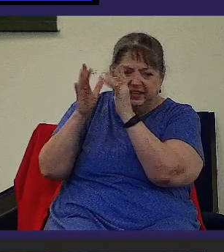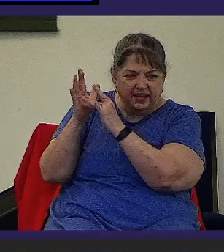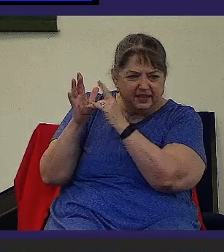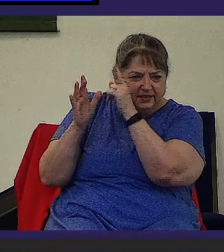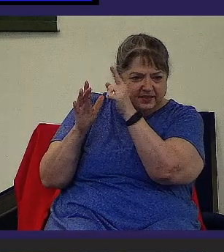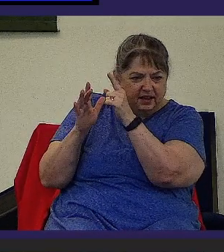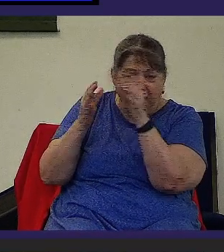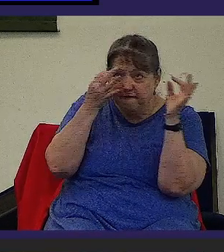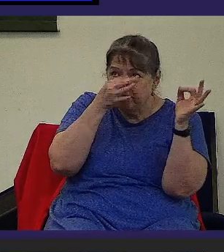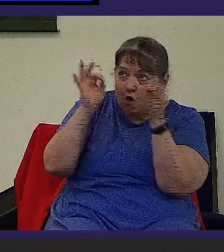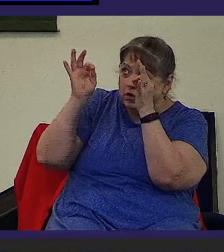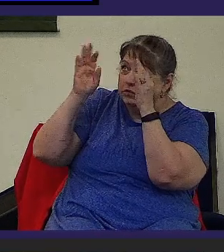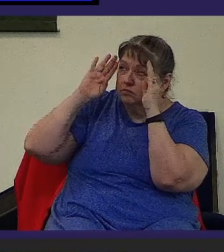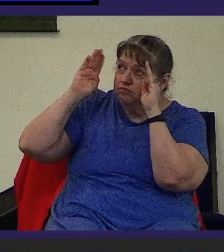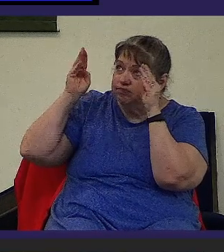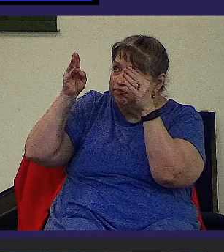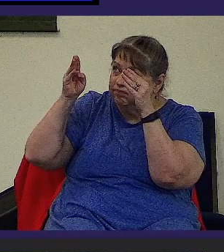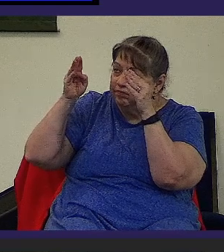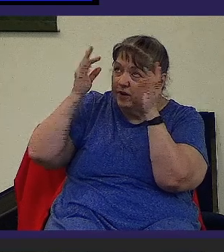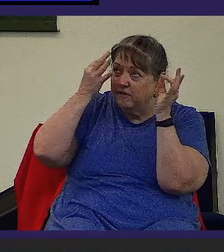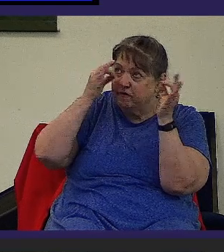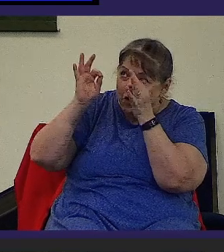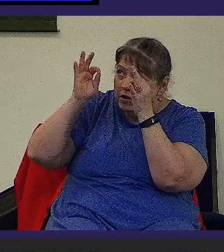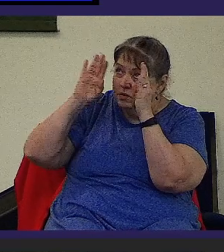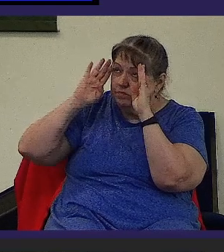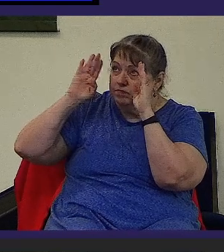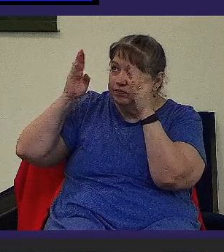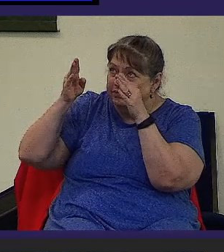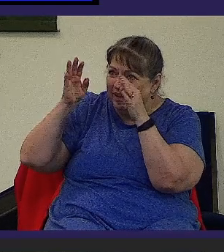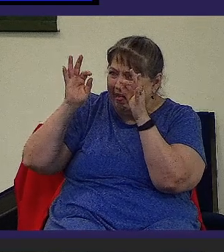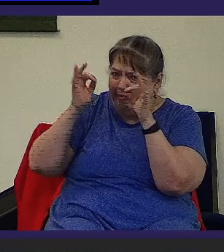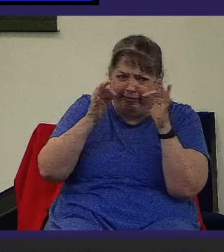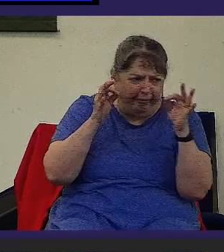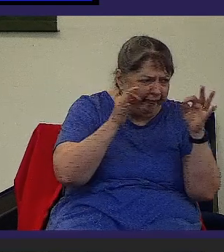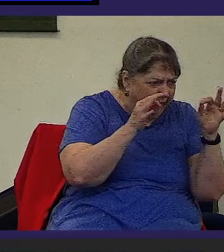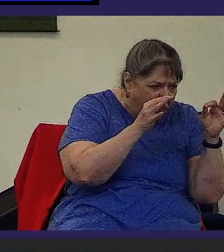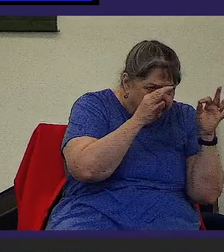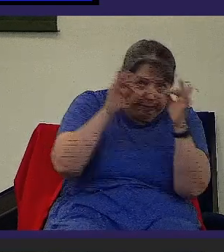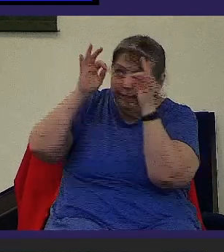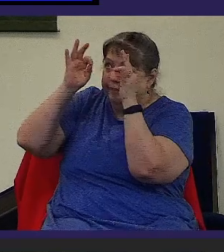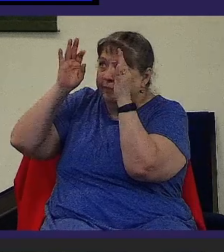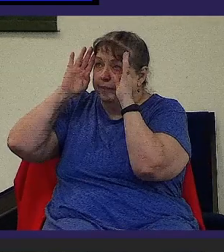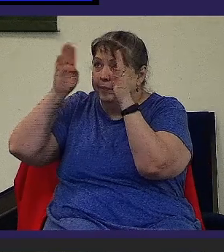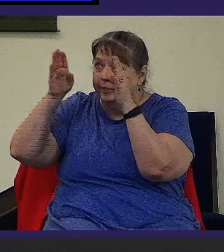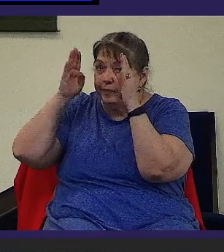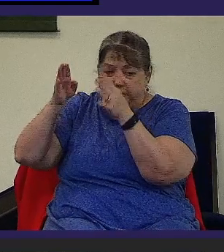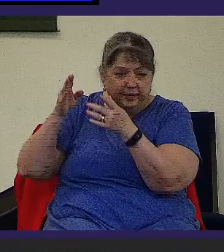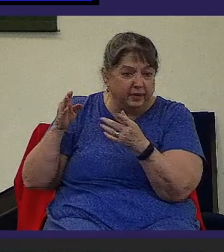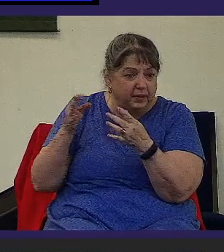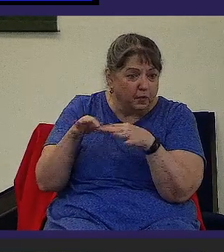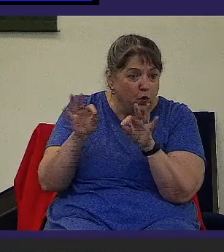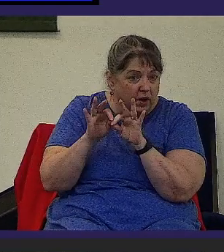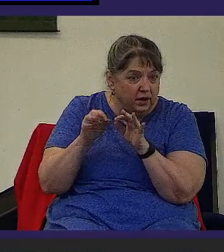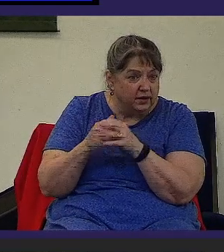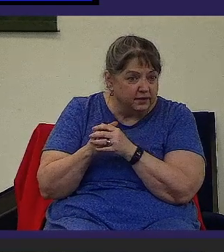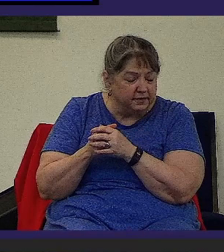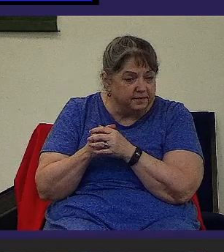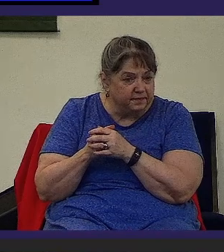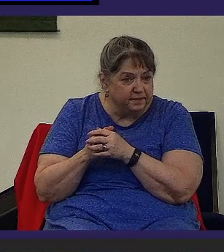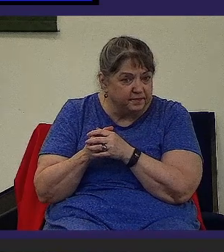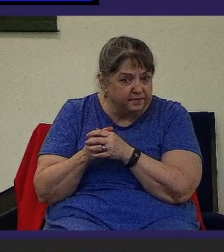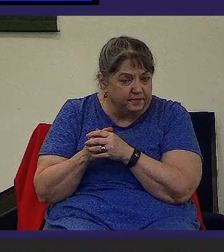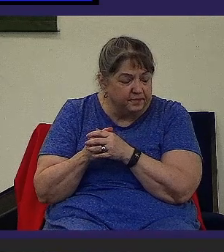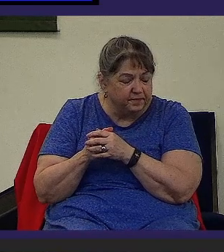jesus focused on him looking in his direction knowing that he's faithful and we know that jesus is here referring to